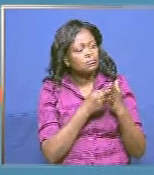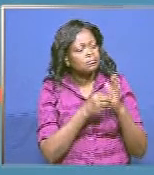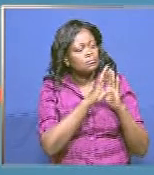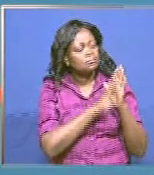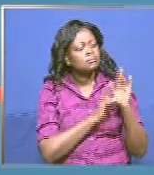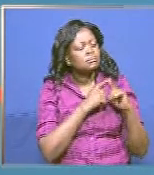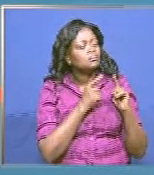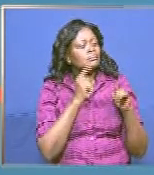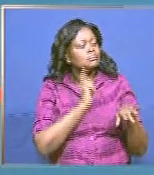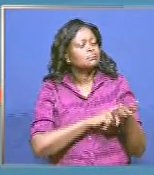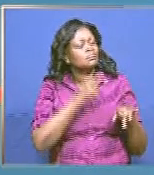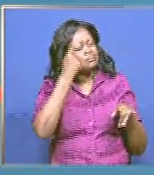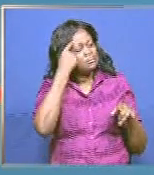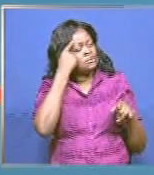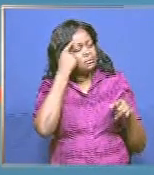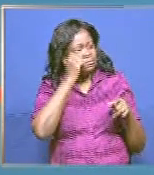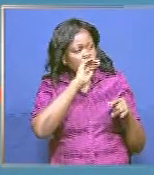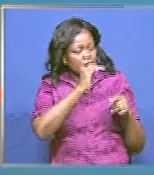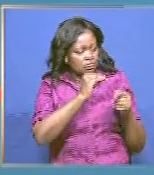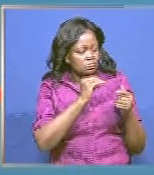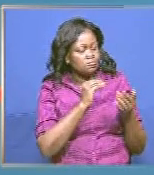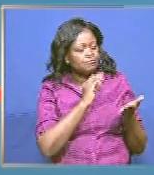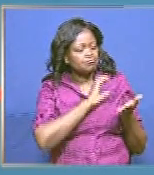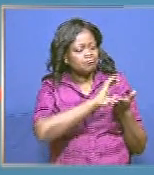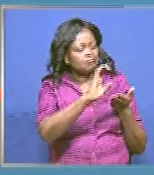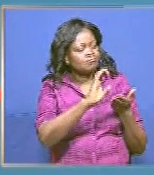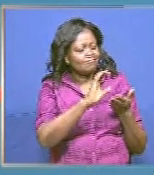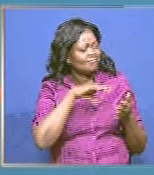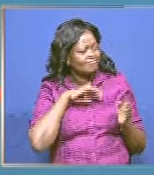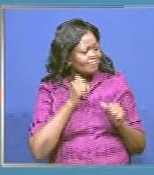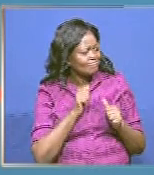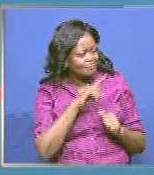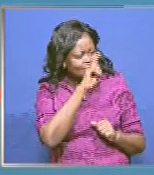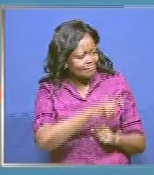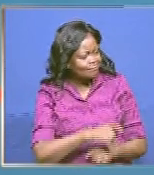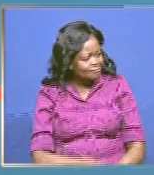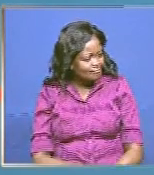looking at the county allocation, is it not sufficient?